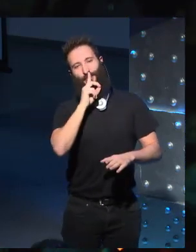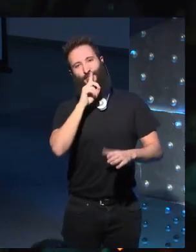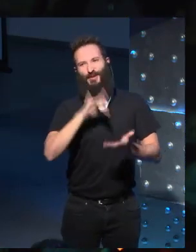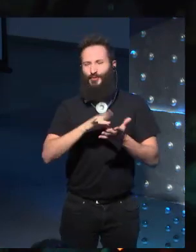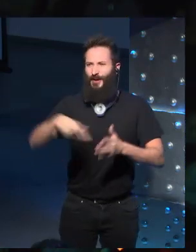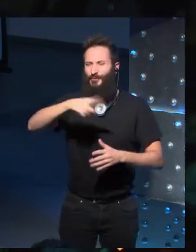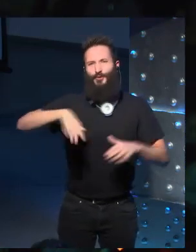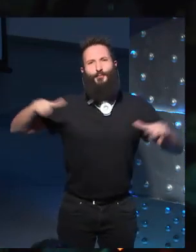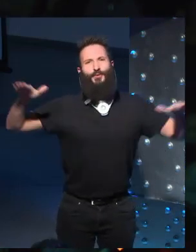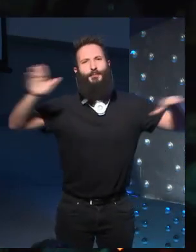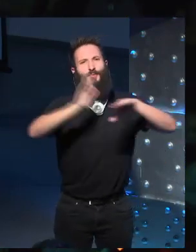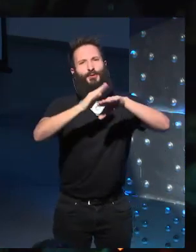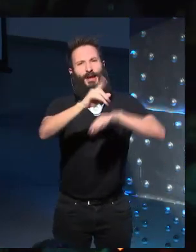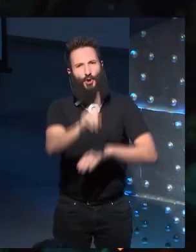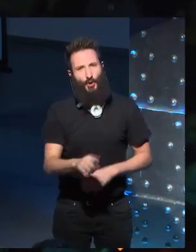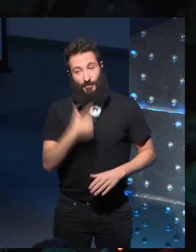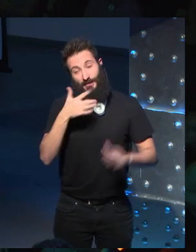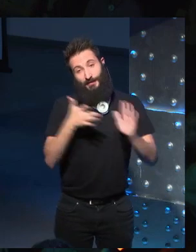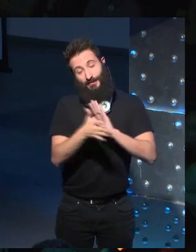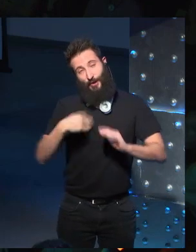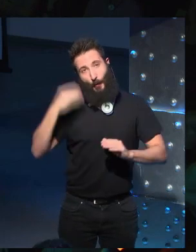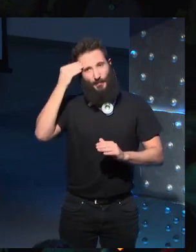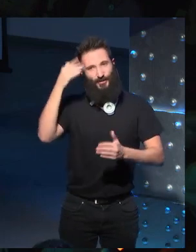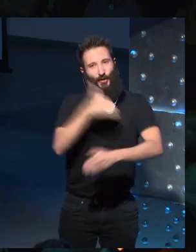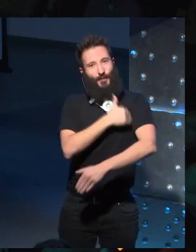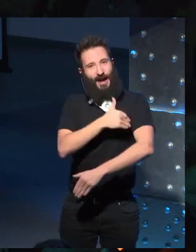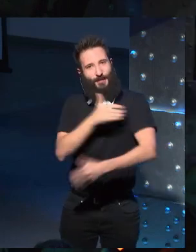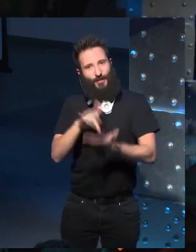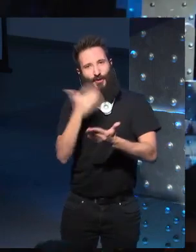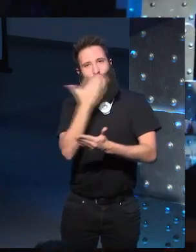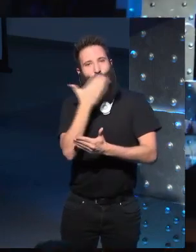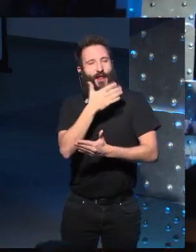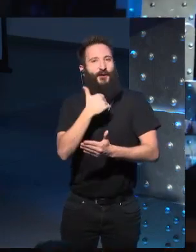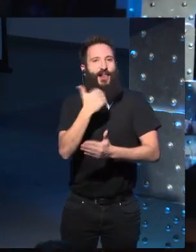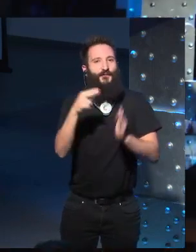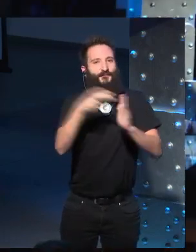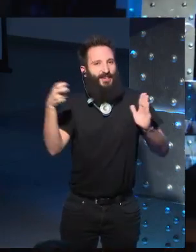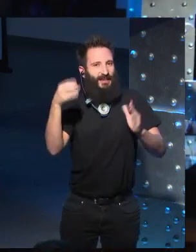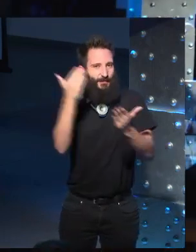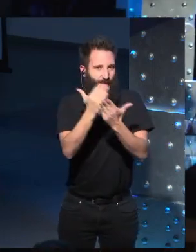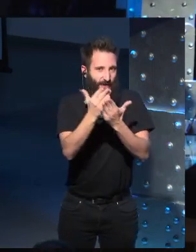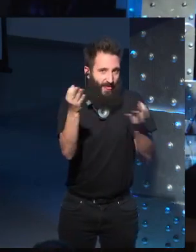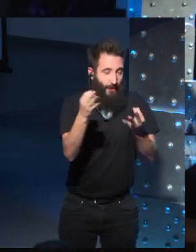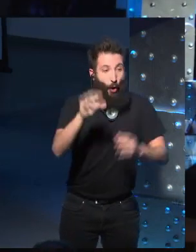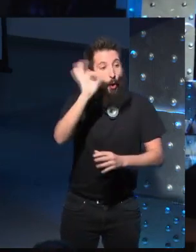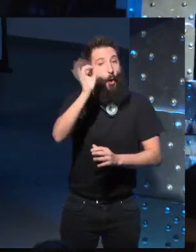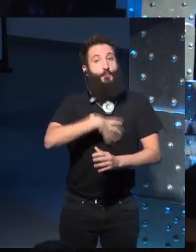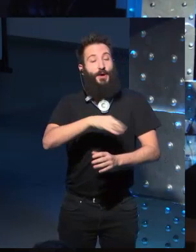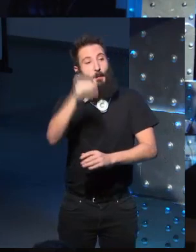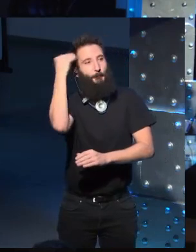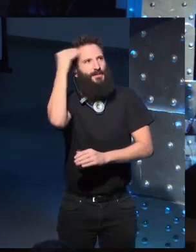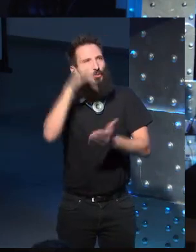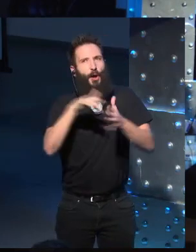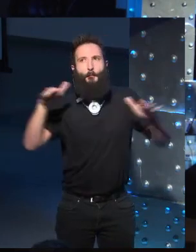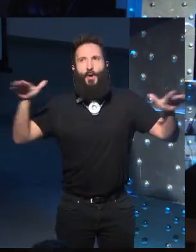You should have done physics, the other ones, huh? Or you may think that you all can fly, I don't know. So why can't we